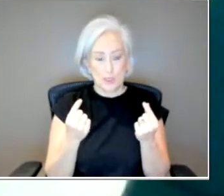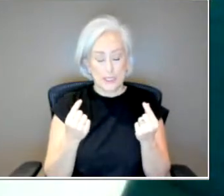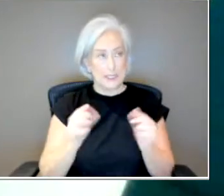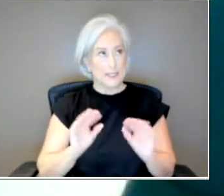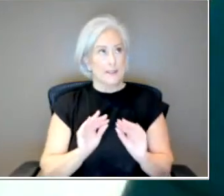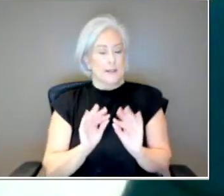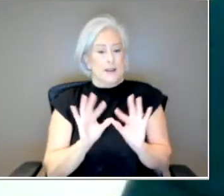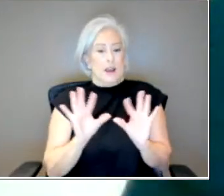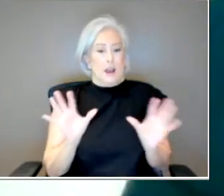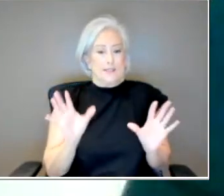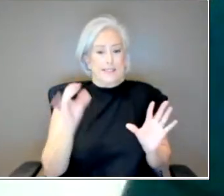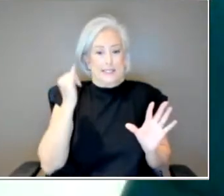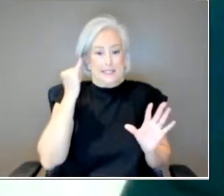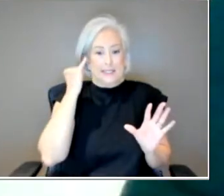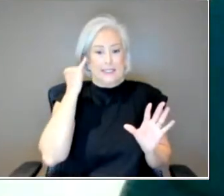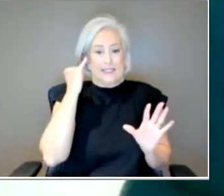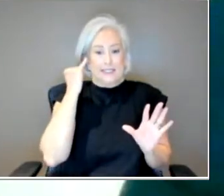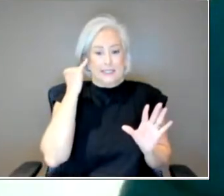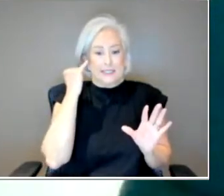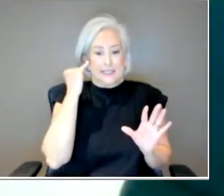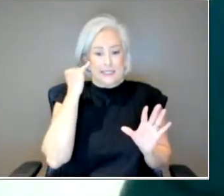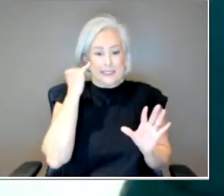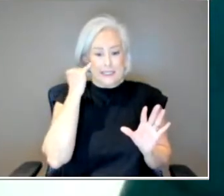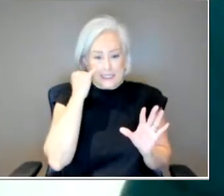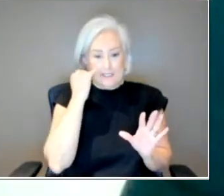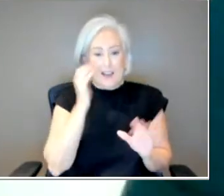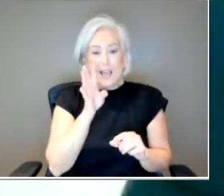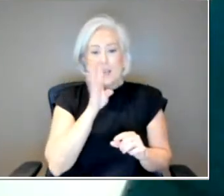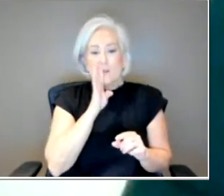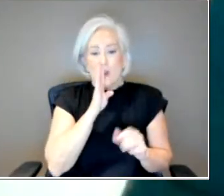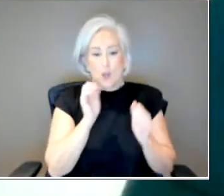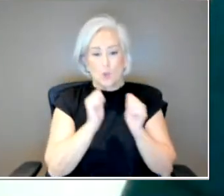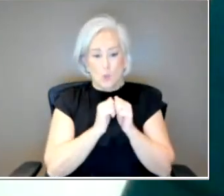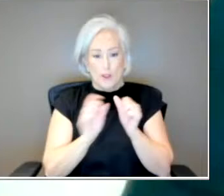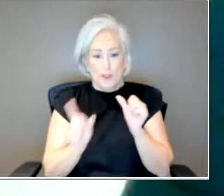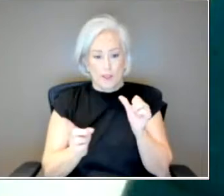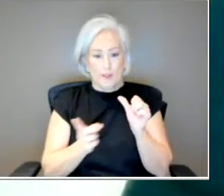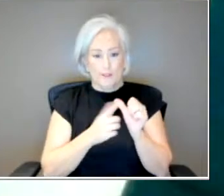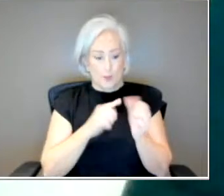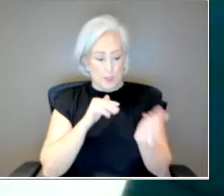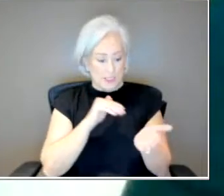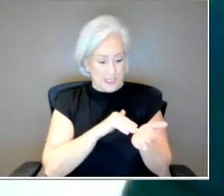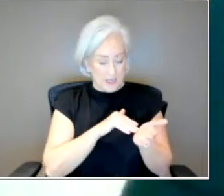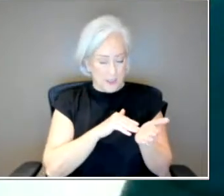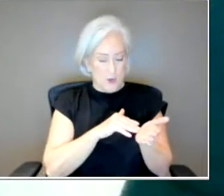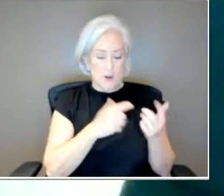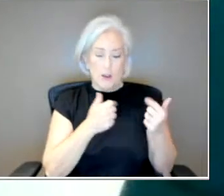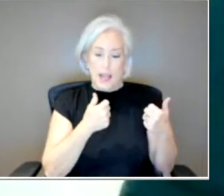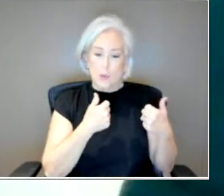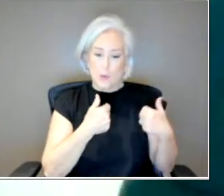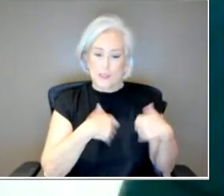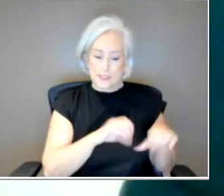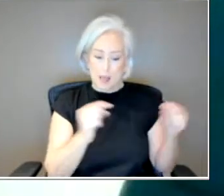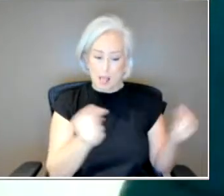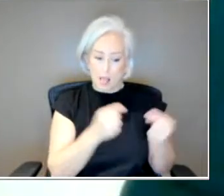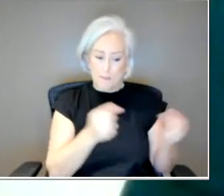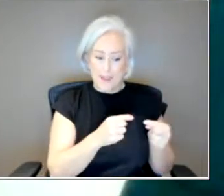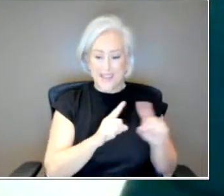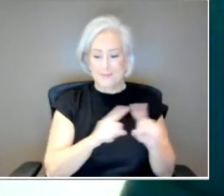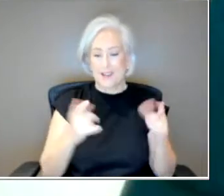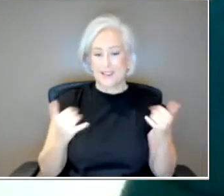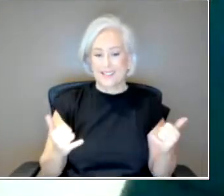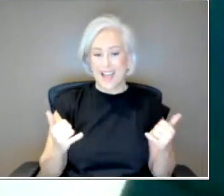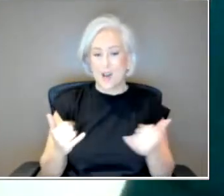clearly, if I had stopped with that first doctor, I would still be in a lot of pain. And now I'm feeling so much better. So thank you,